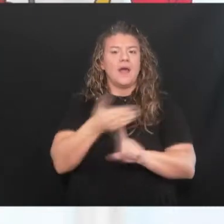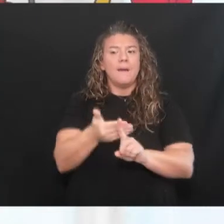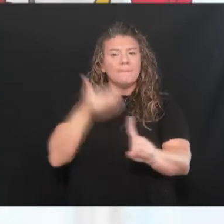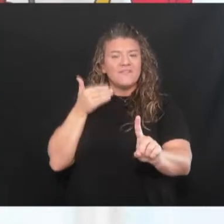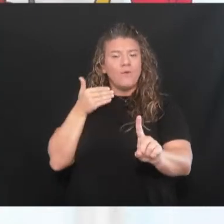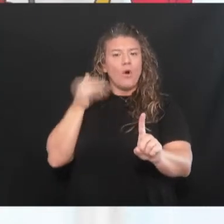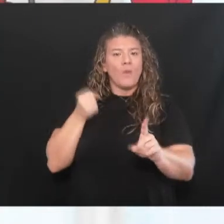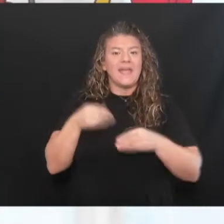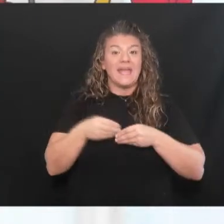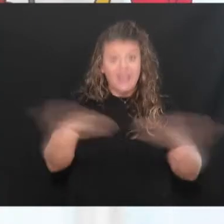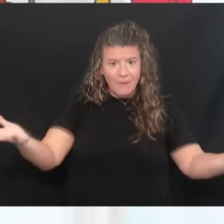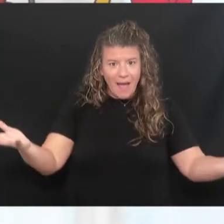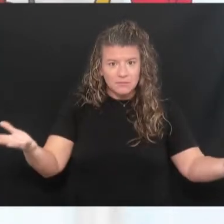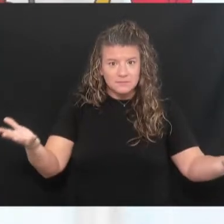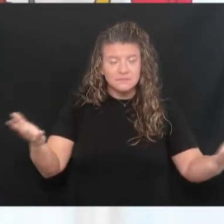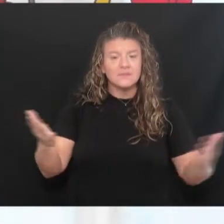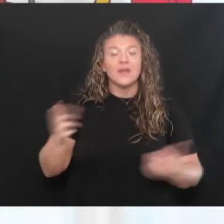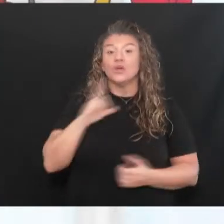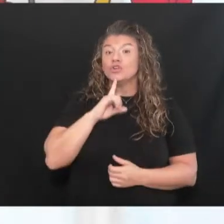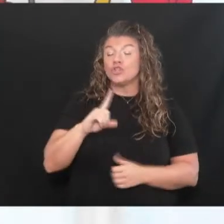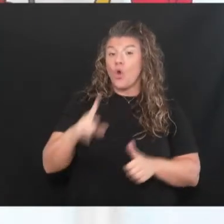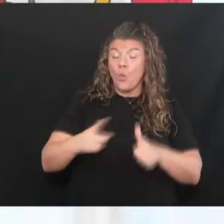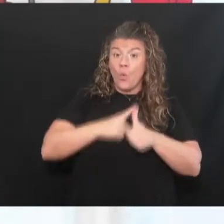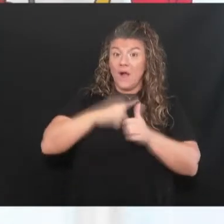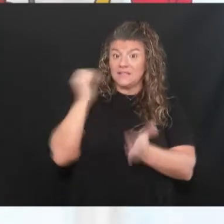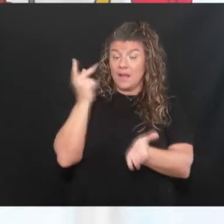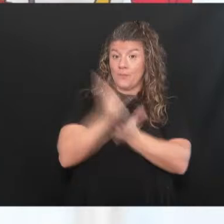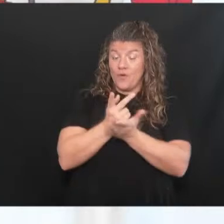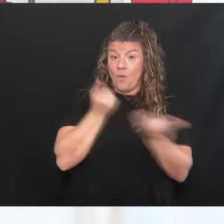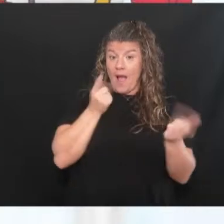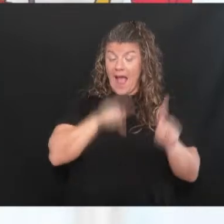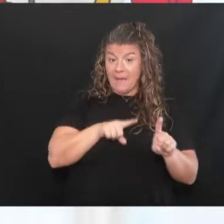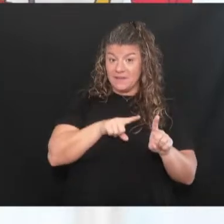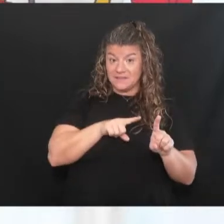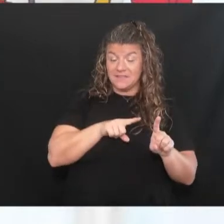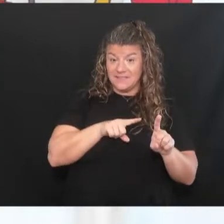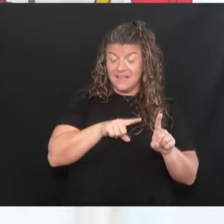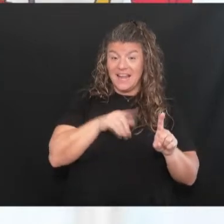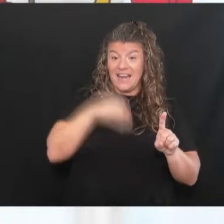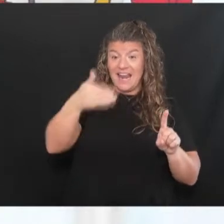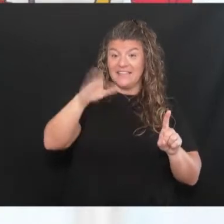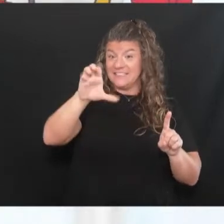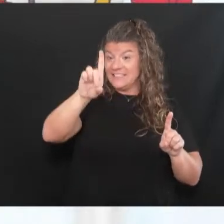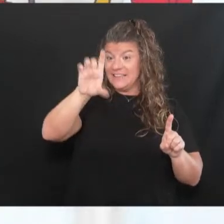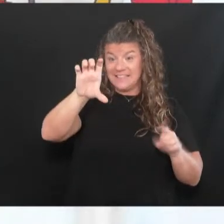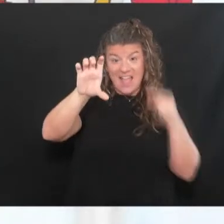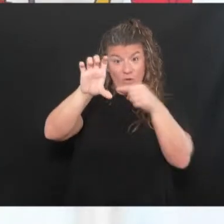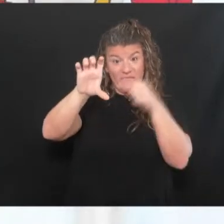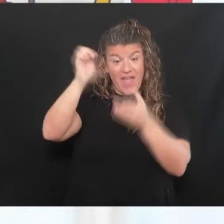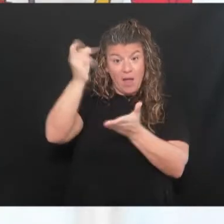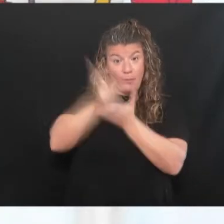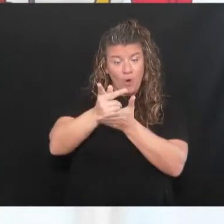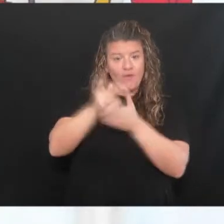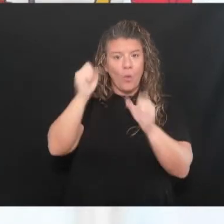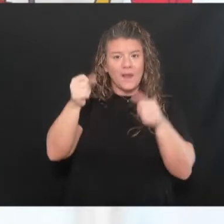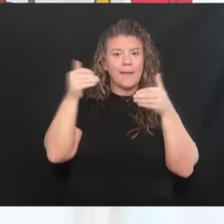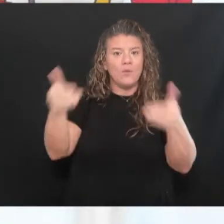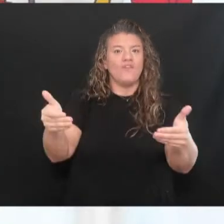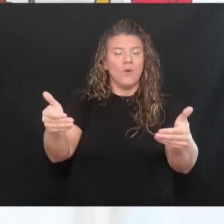giving them out. And so once that approval comes from the CDC and they approve and we move forward, and